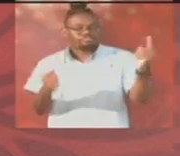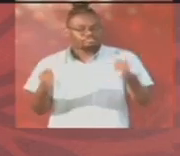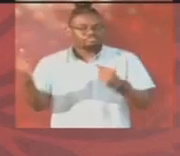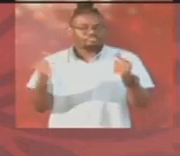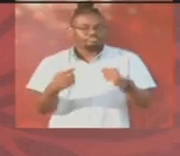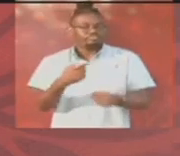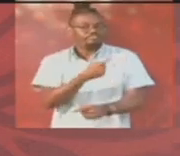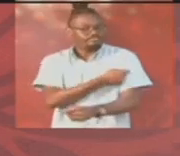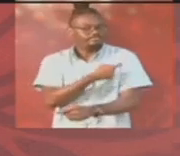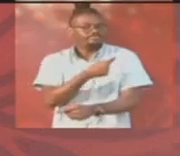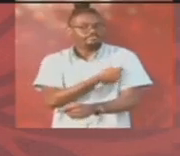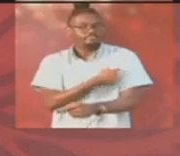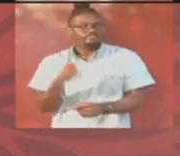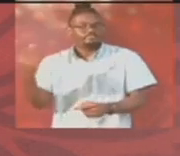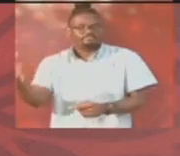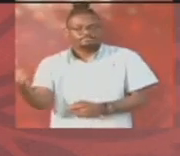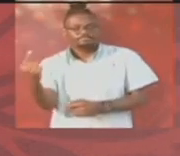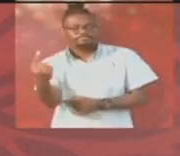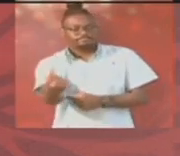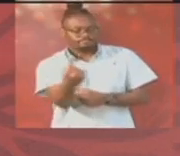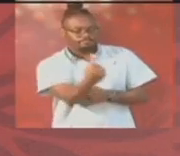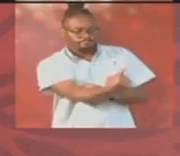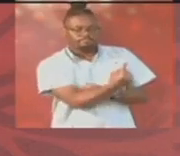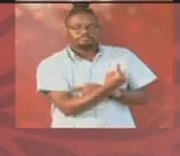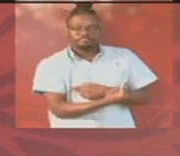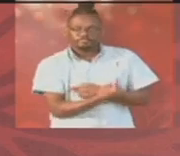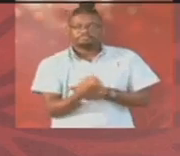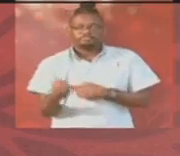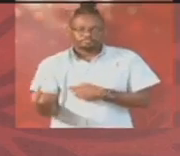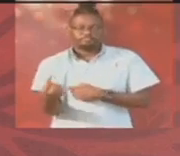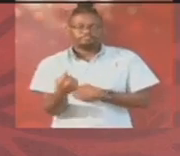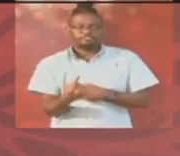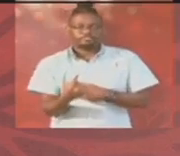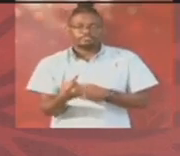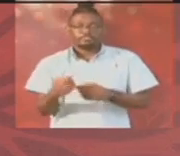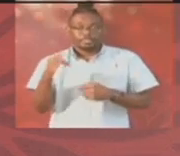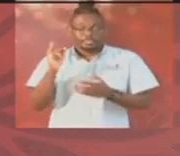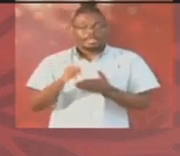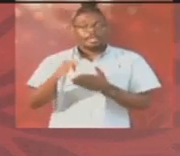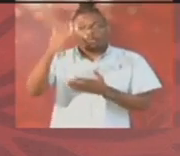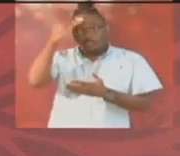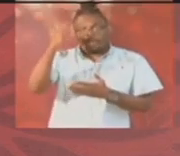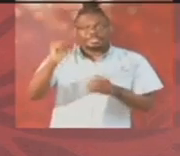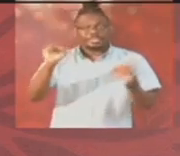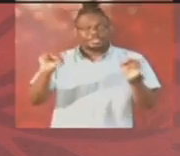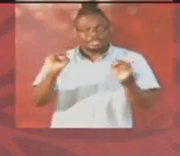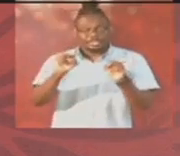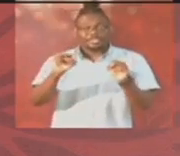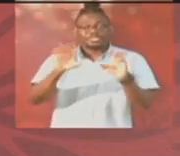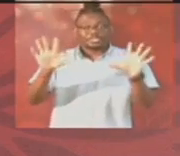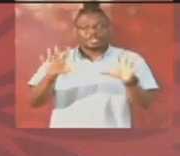and that would account for the larger numbers that we would have vaccinated over the Saturday and the Sunday period.